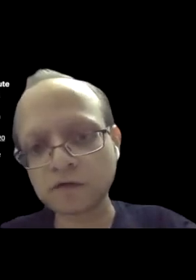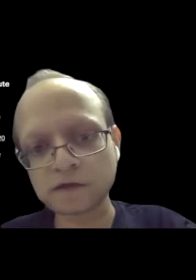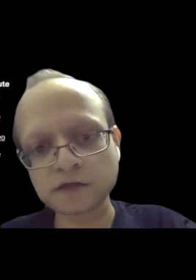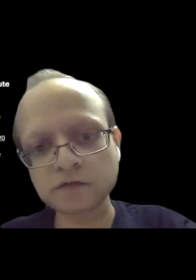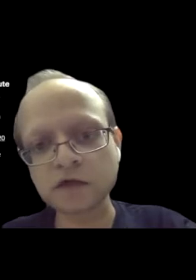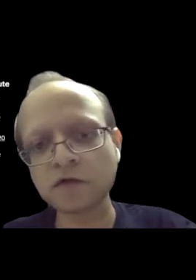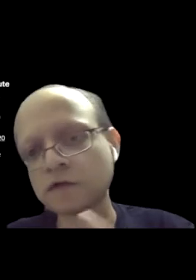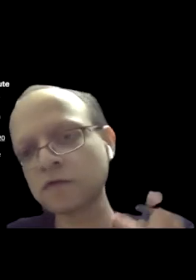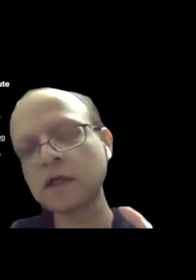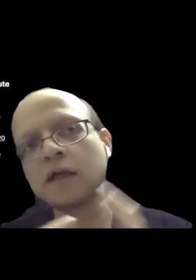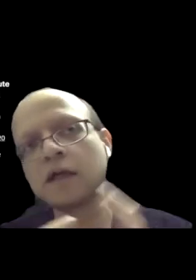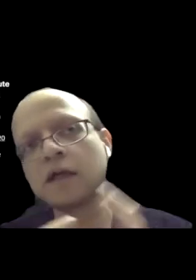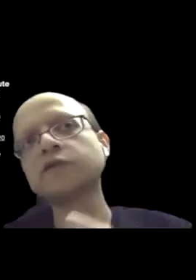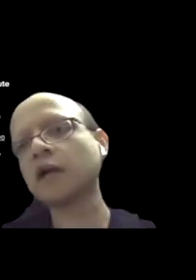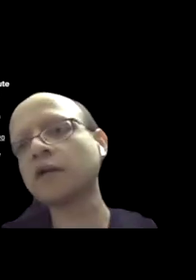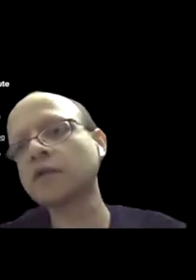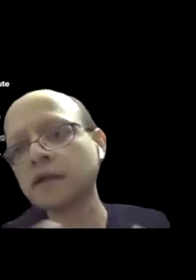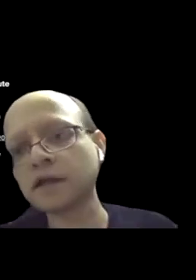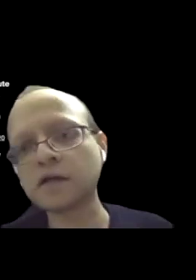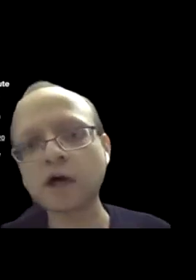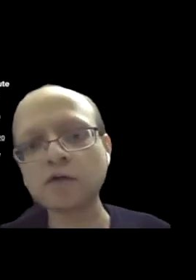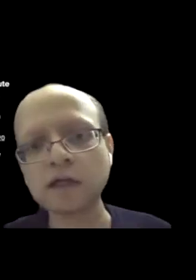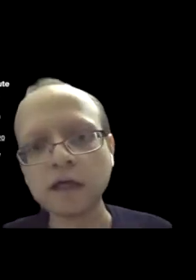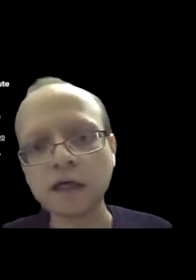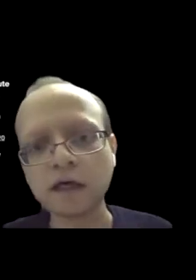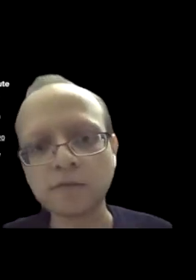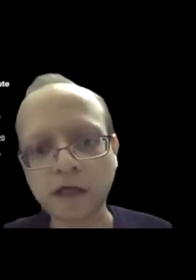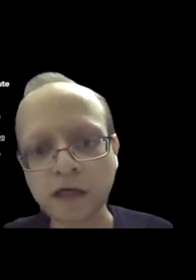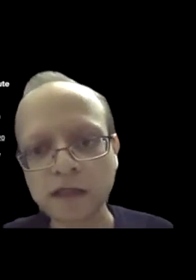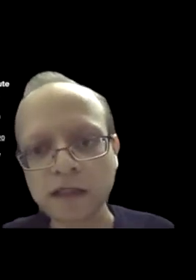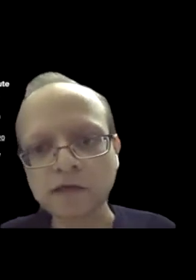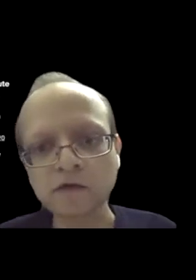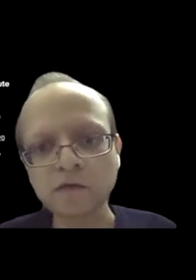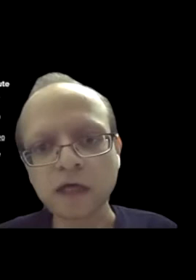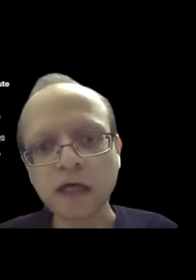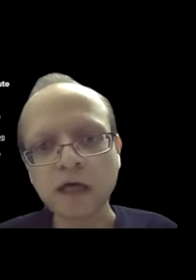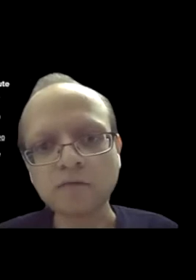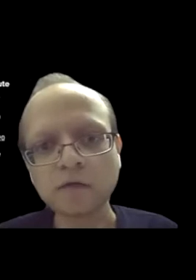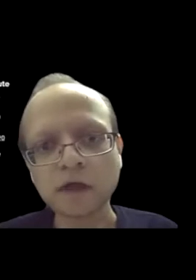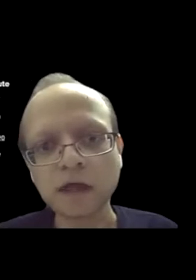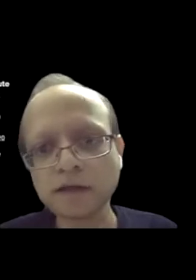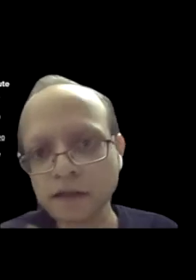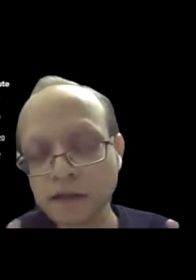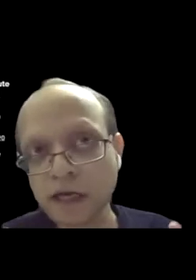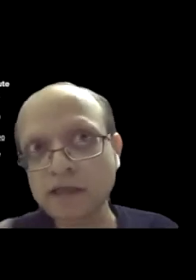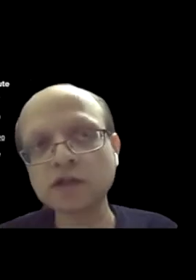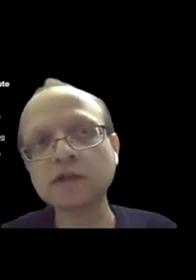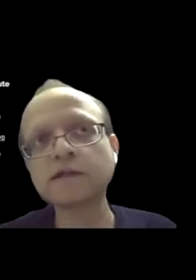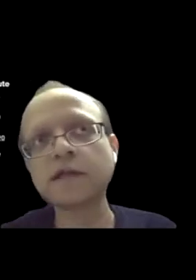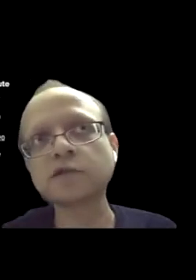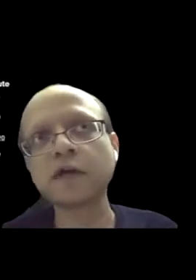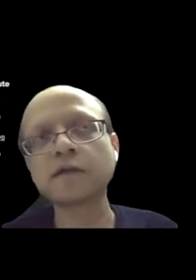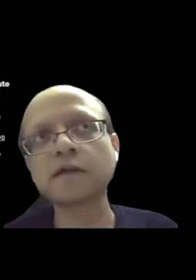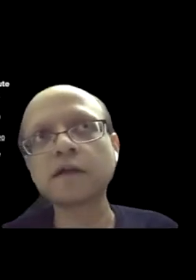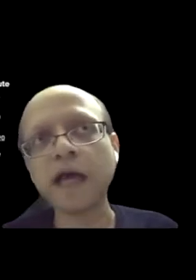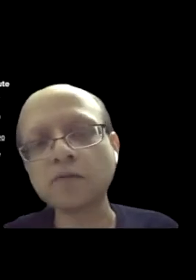part of the session, but also in generally thinking about AI. So in the ideation and